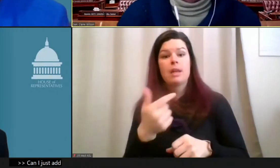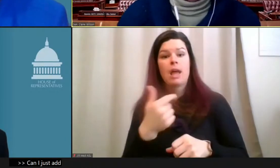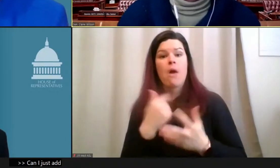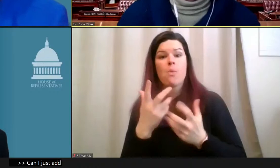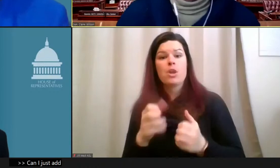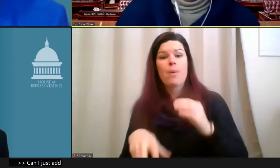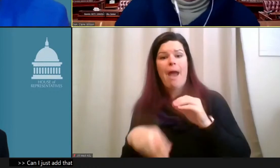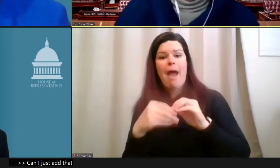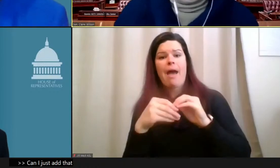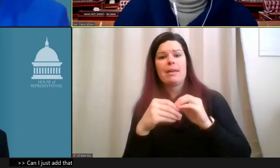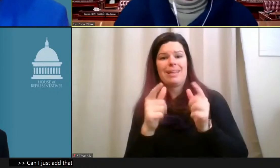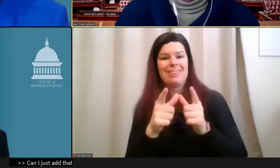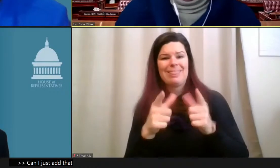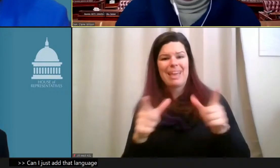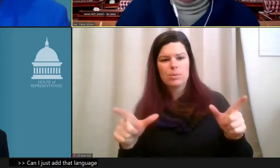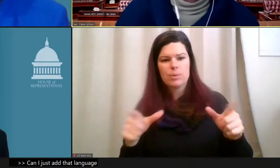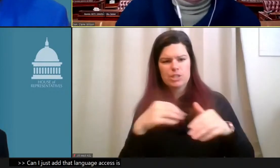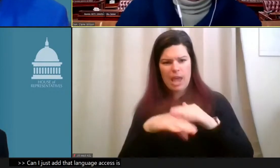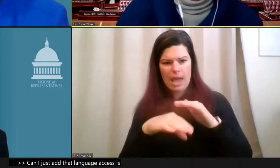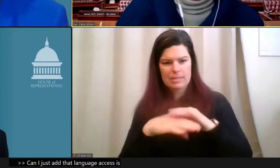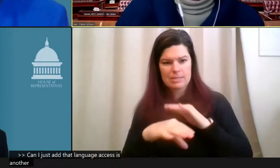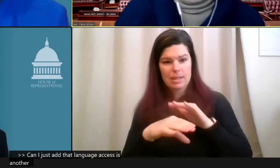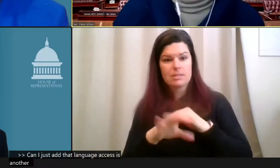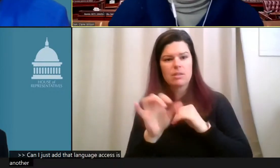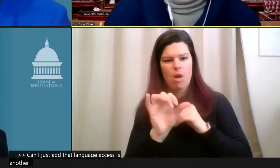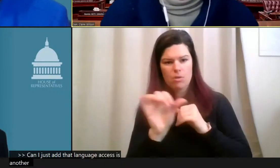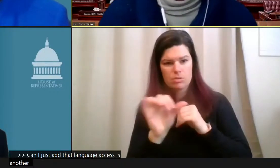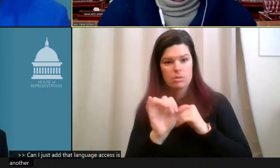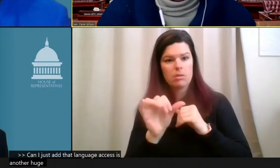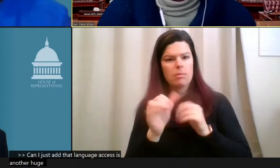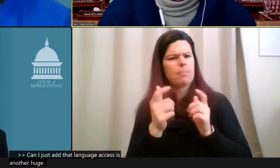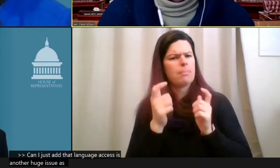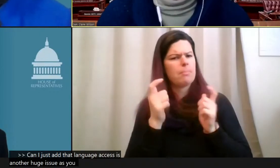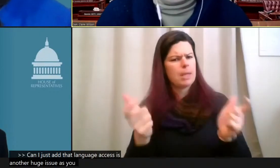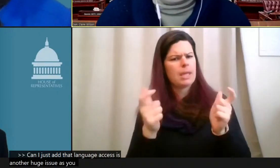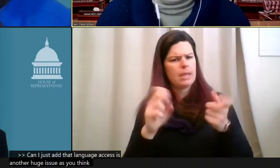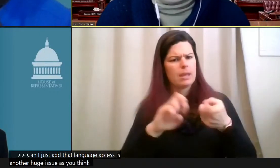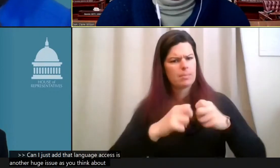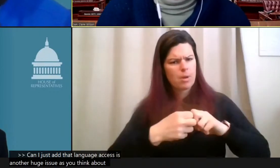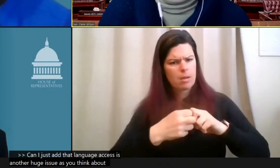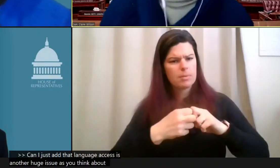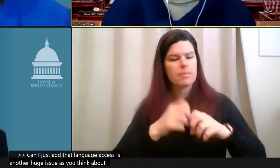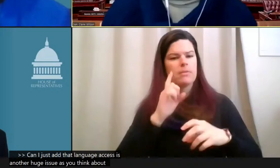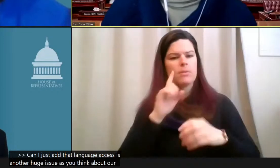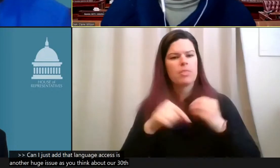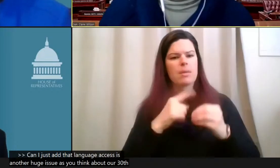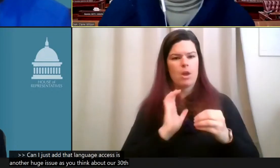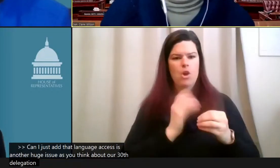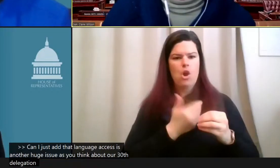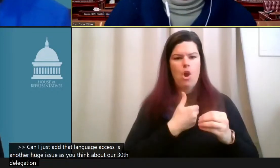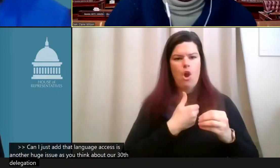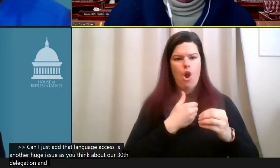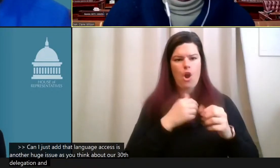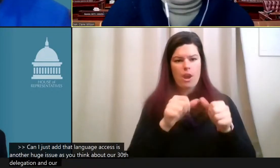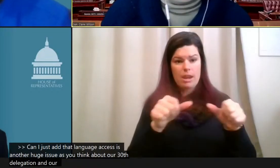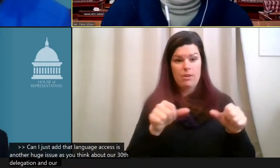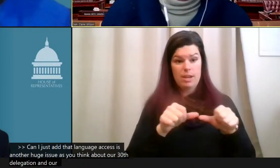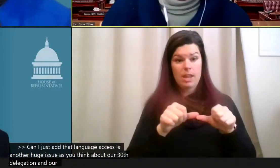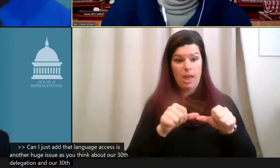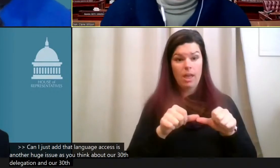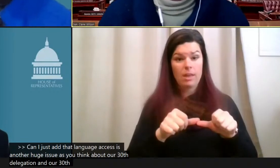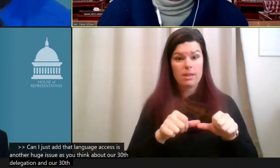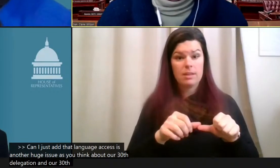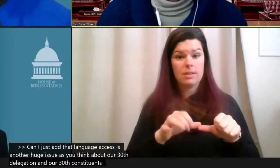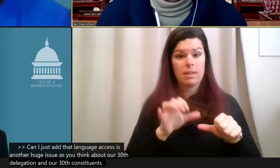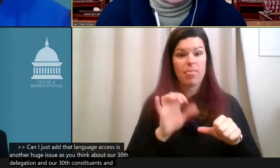huge issue as you think about our 30th delegation and our 30th constituents, and that's